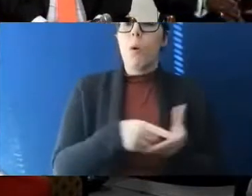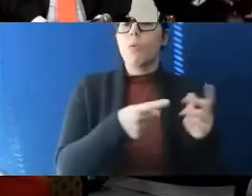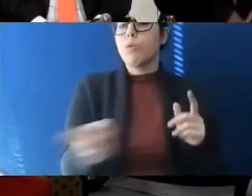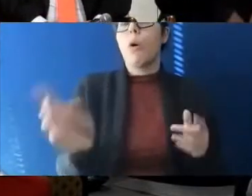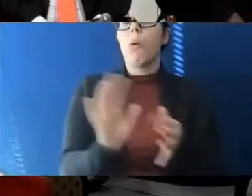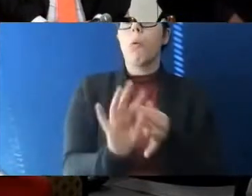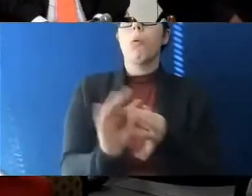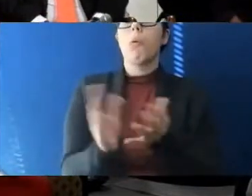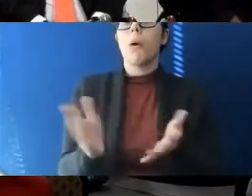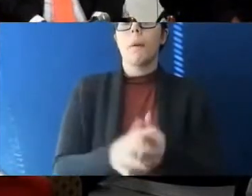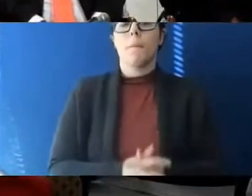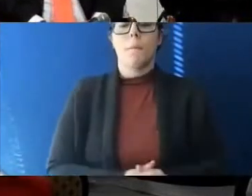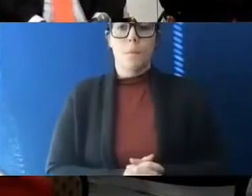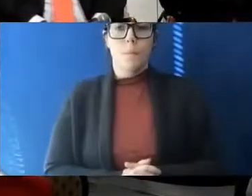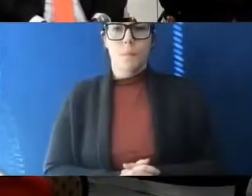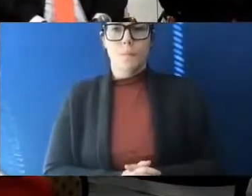say?